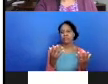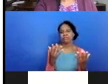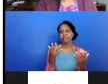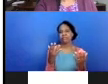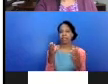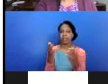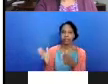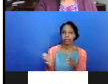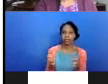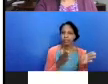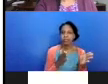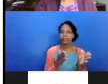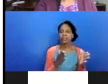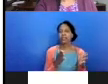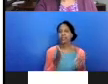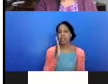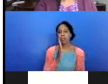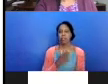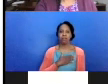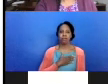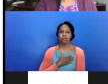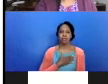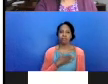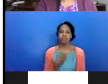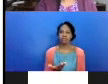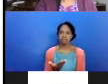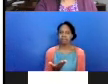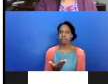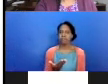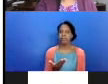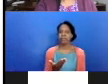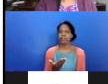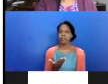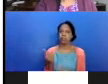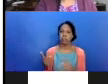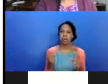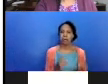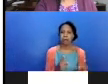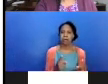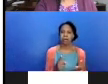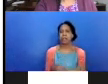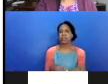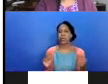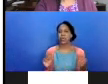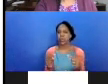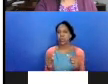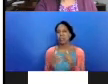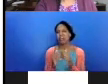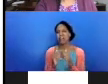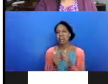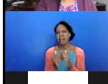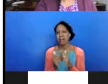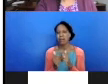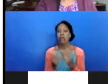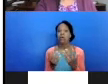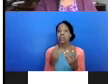Acknowledging the effects of the abuse. So this process in this phase 3 communication. And again, when I'm saying communication, I'm being intentionally, I'm